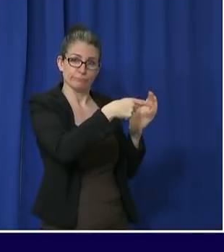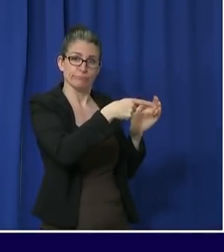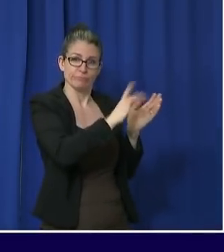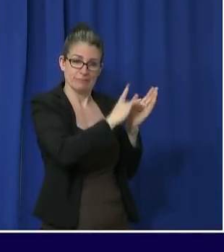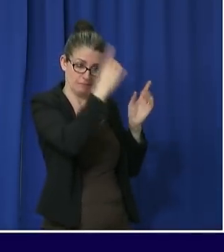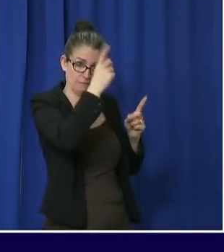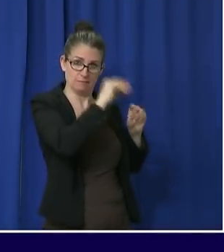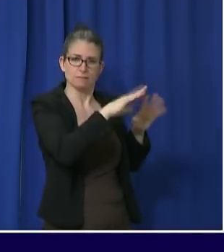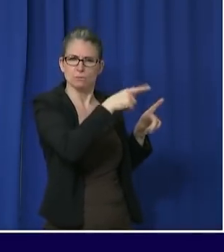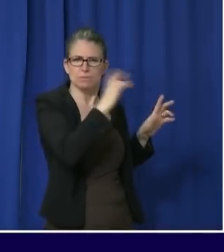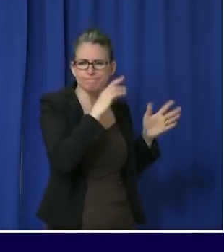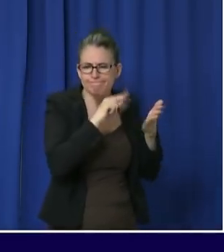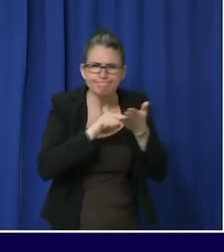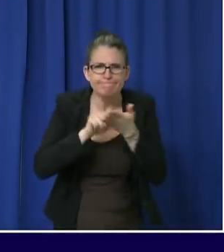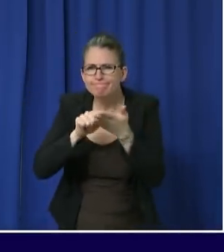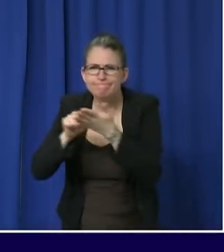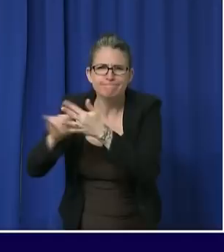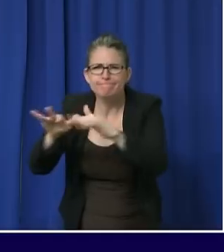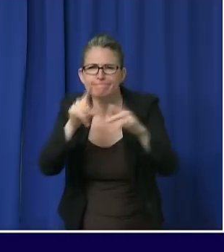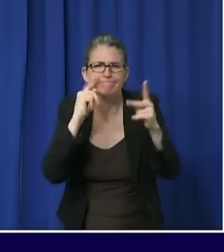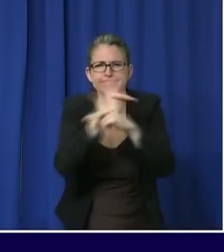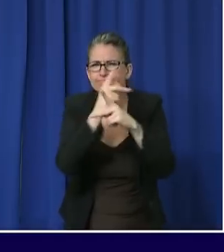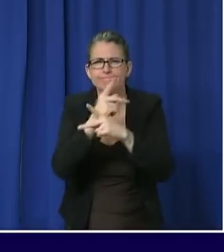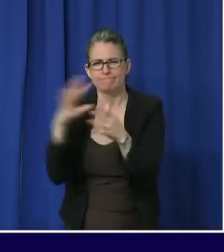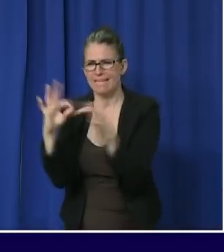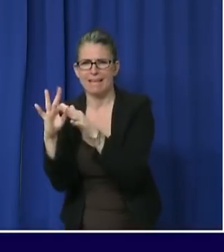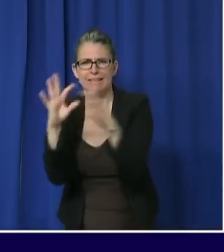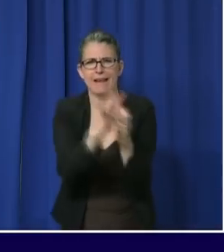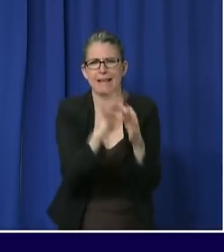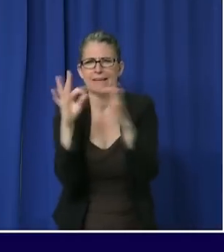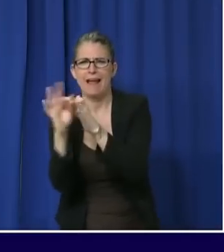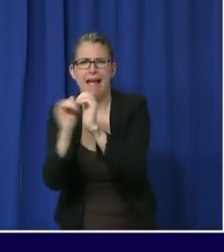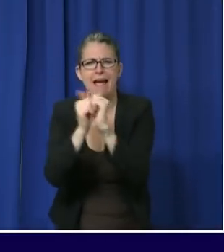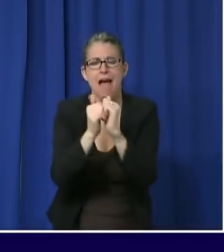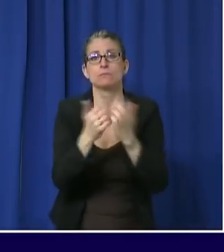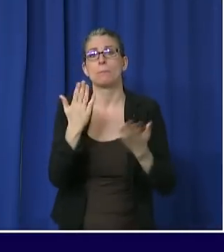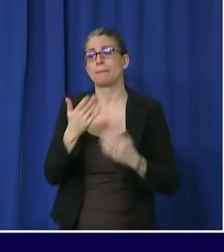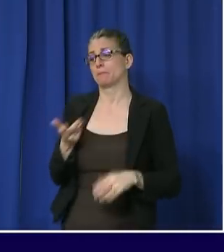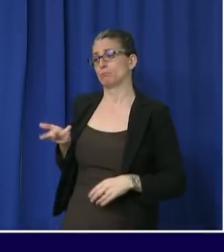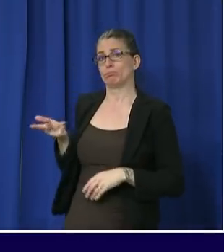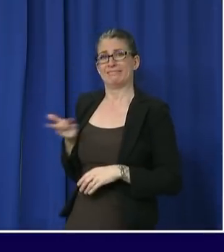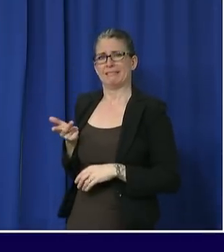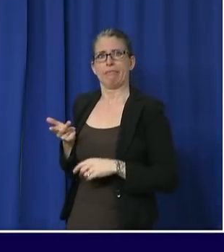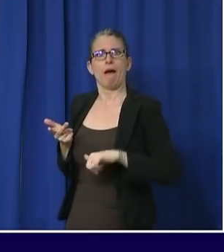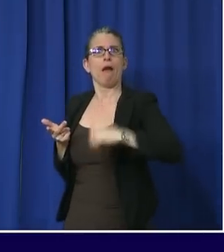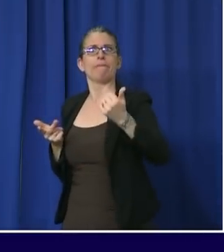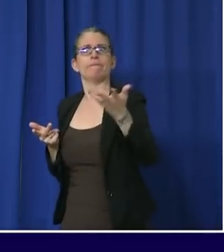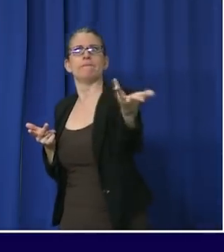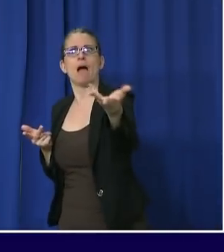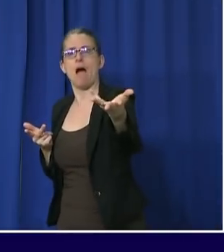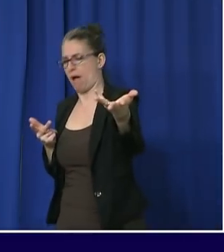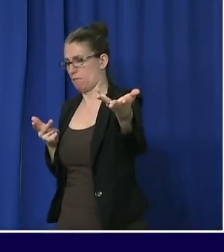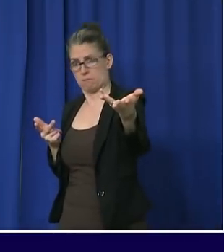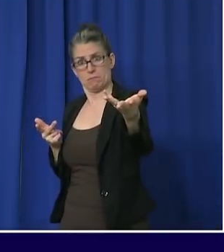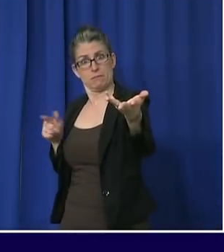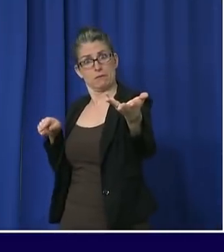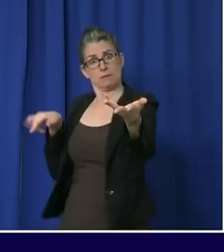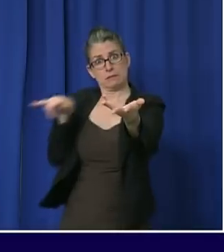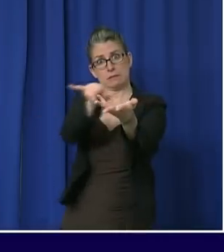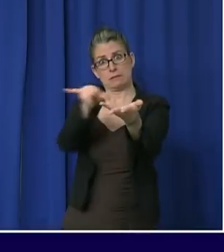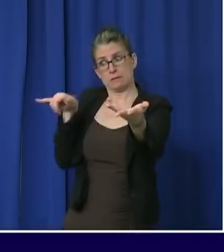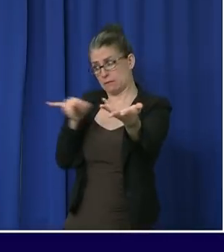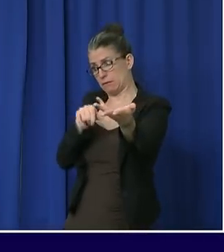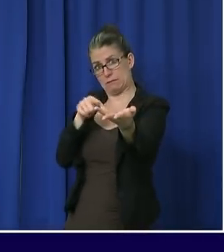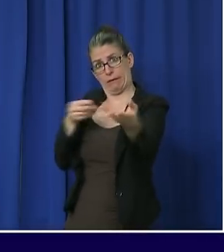between these facilities and any other facilities in the immediate adjacent areas. Once we get a better sense of that, it may be that these